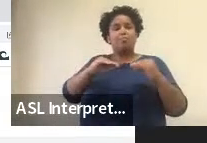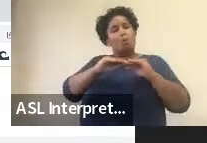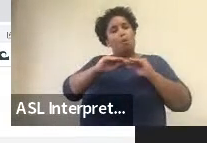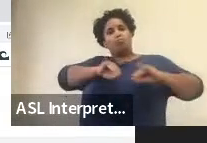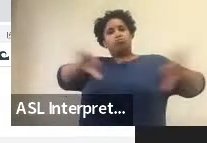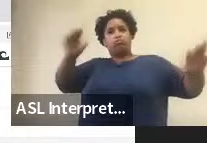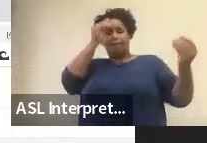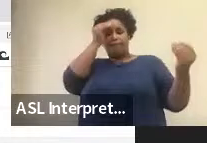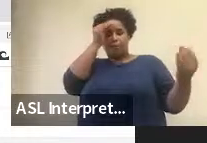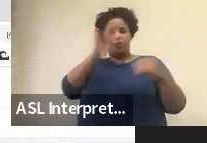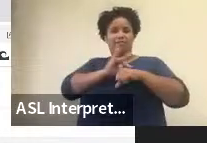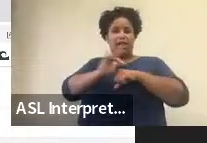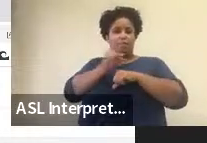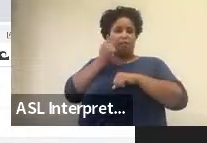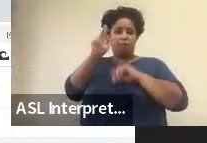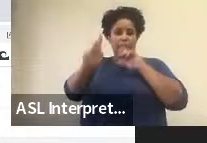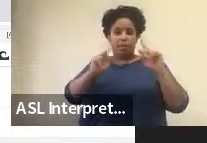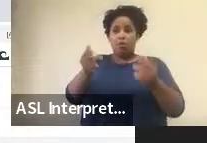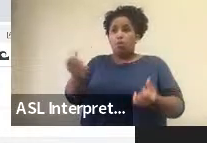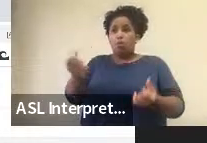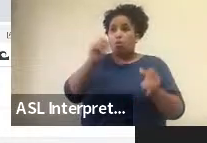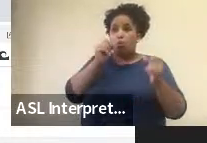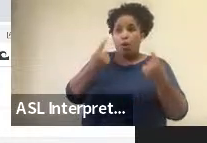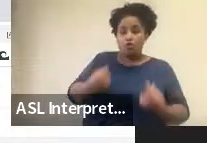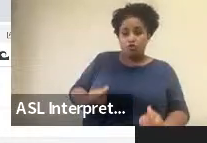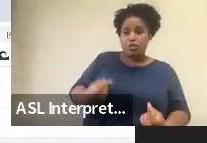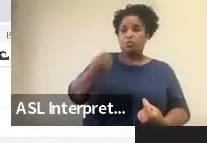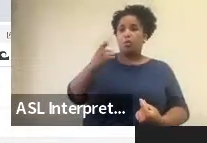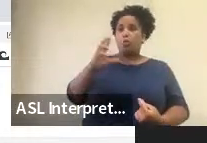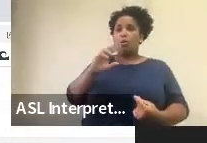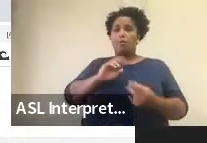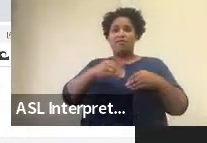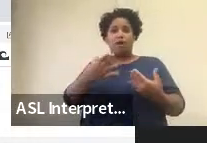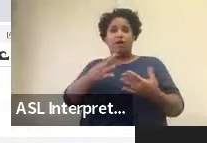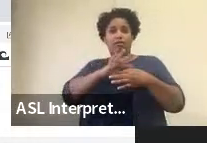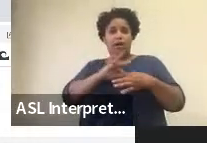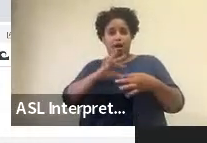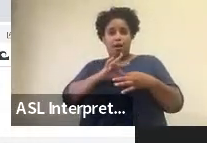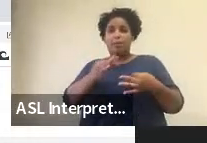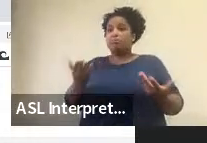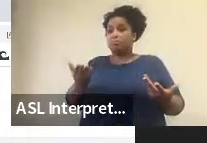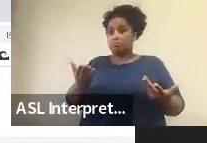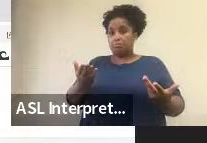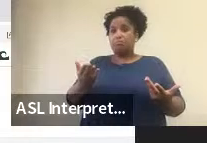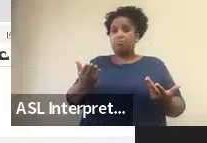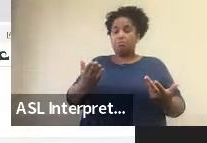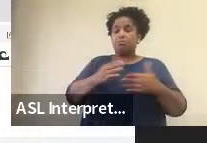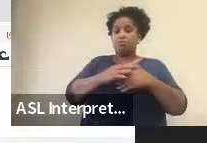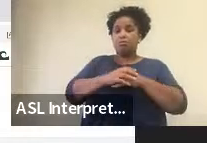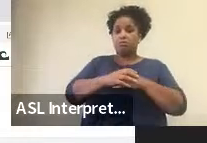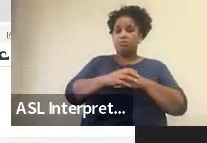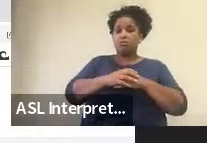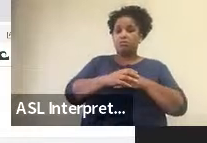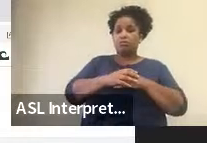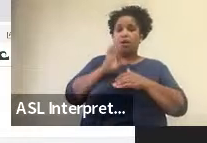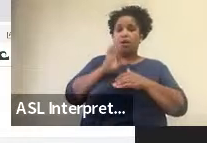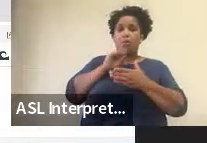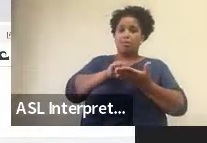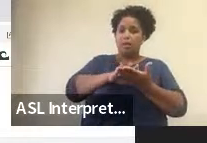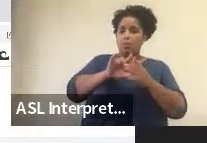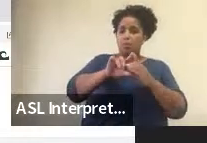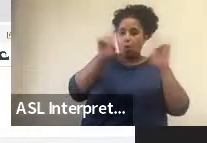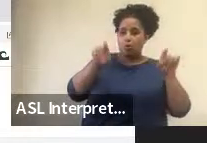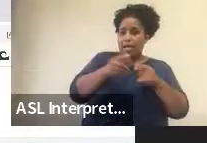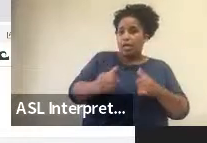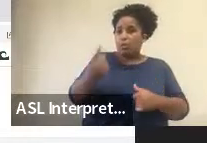to take questions, or if anyone wants to provide comment, and I will go ahead and write some notes. And if anyone